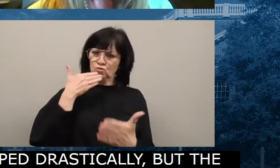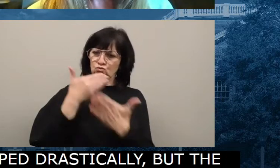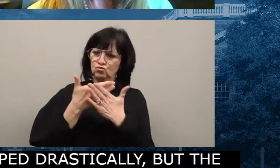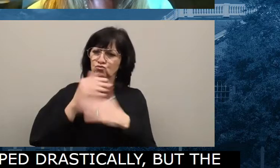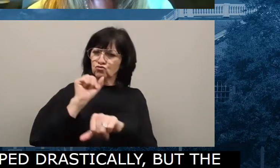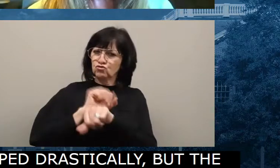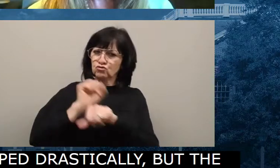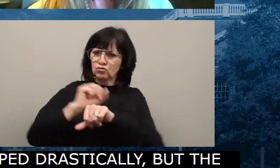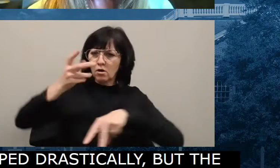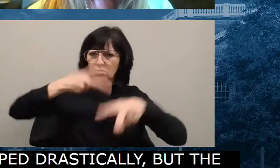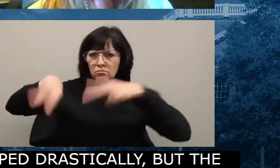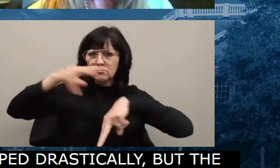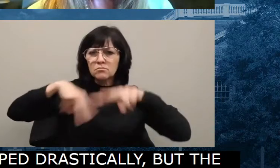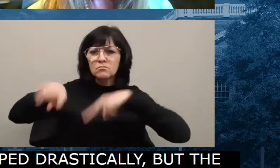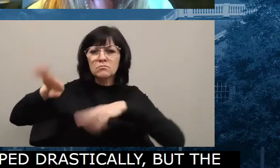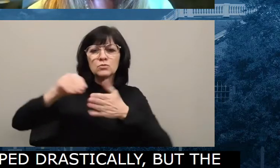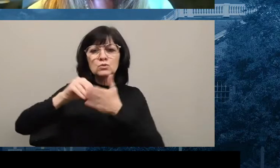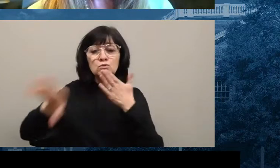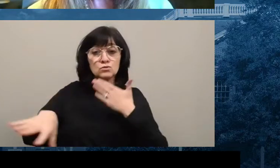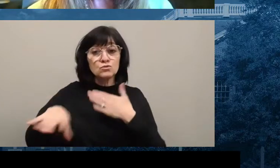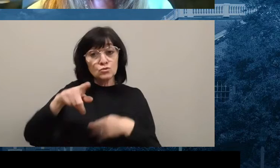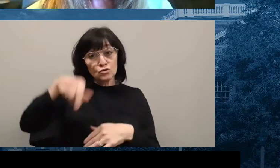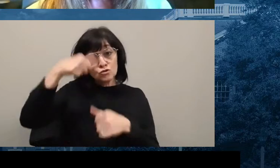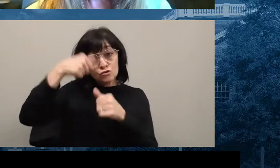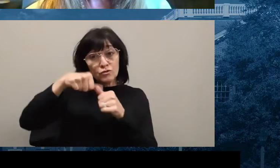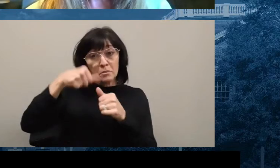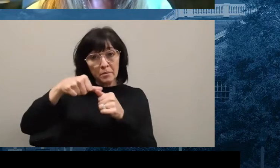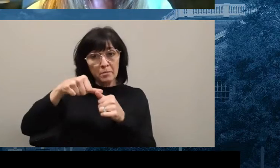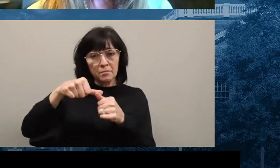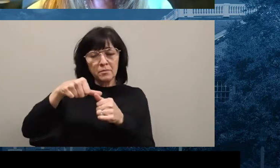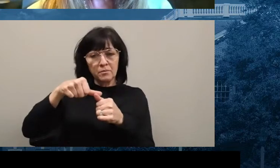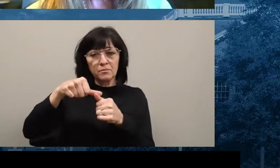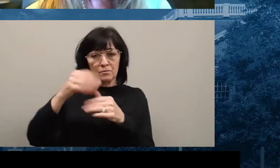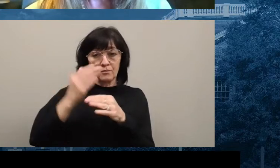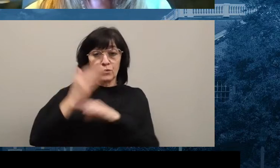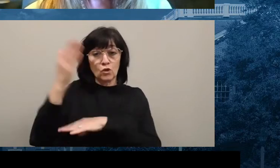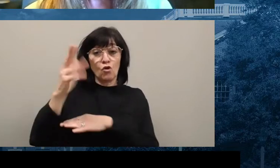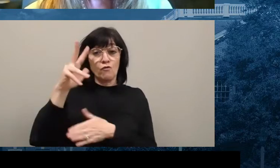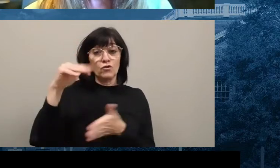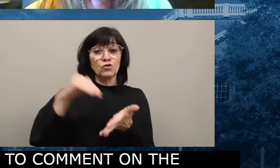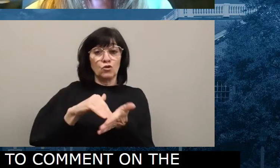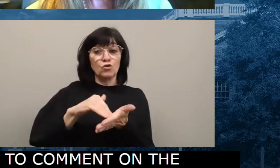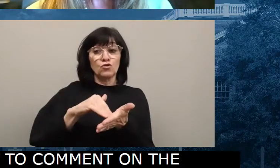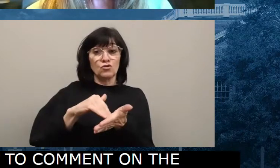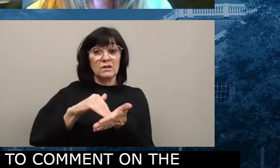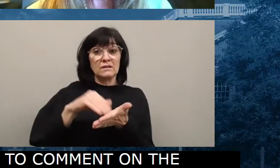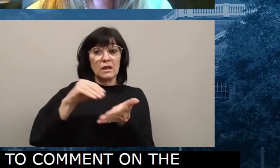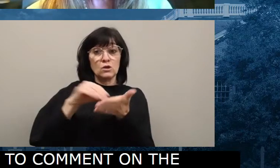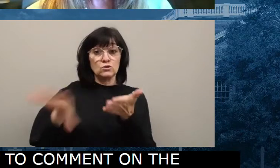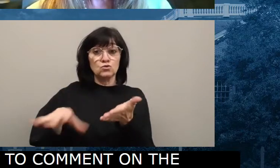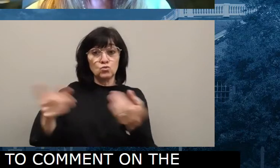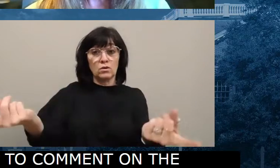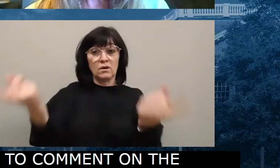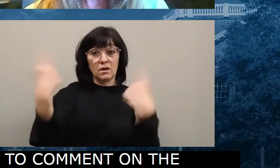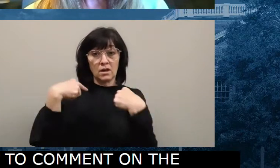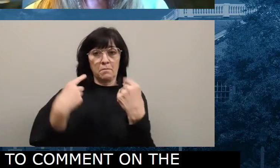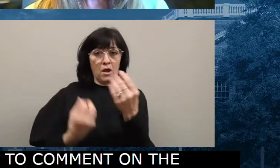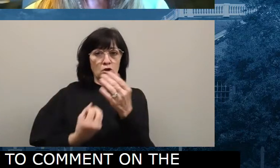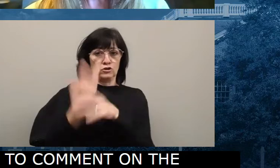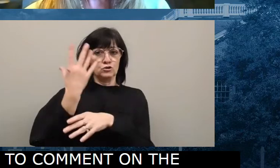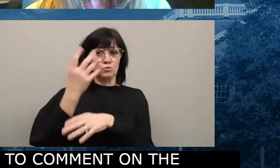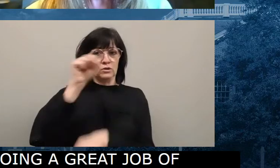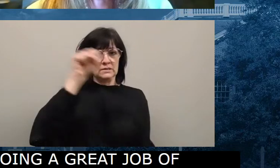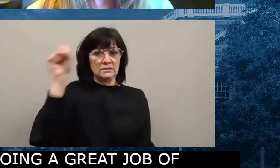think if everybody remembers when they brought, I think, over 3,000 students back for the spring